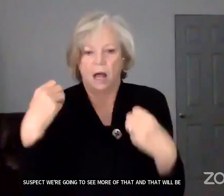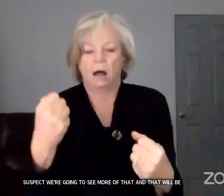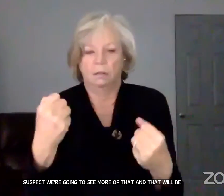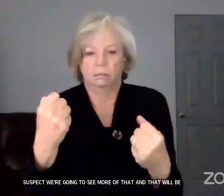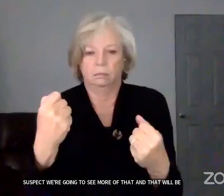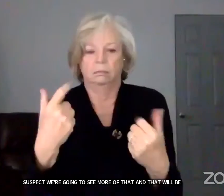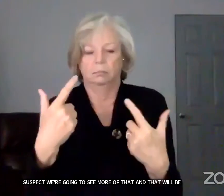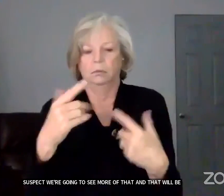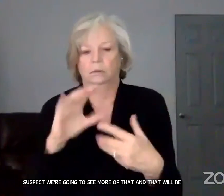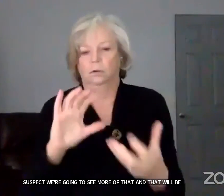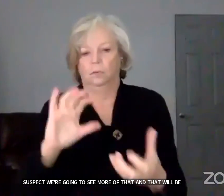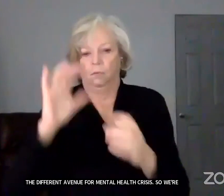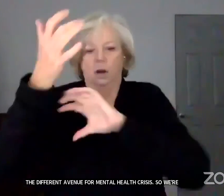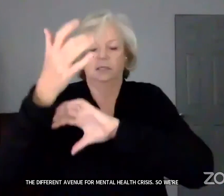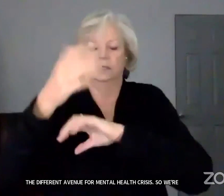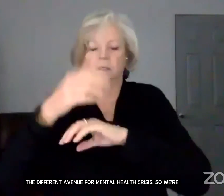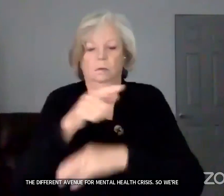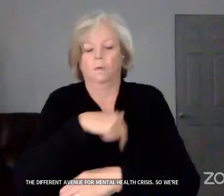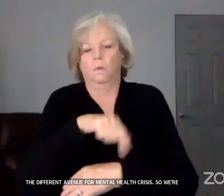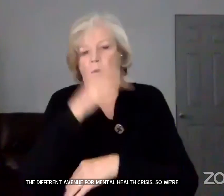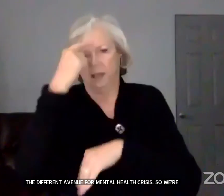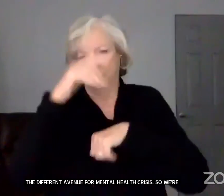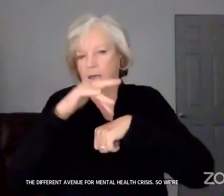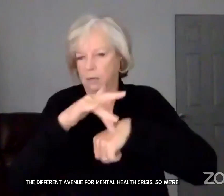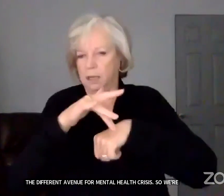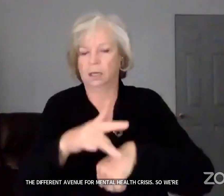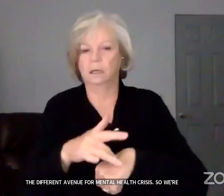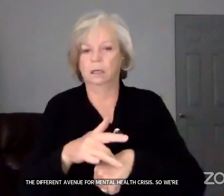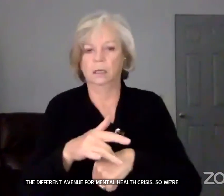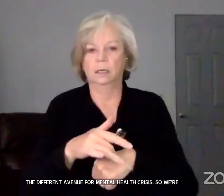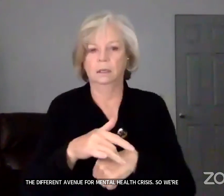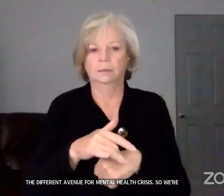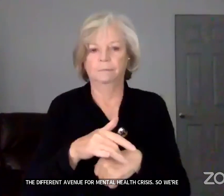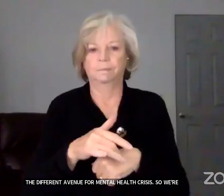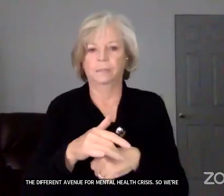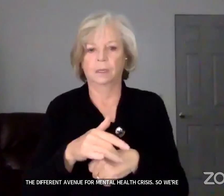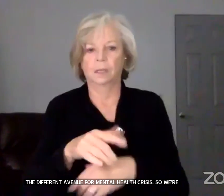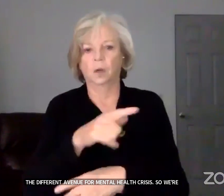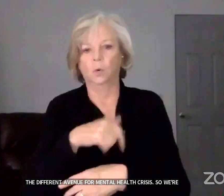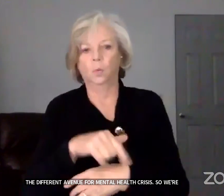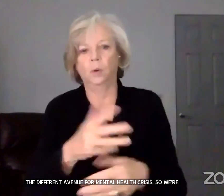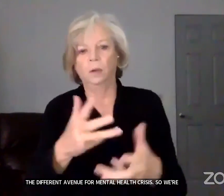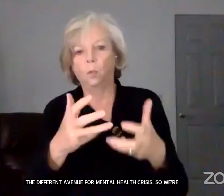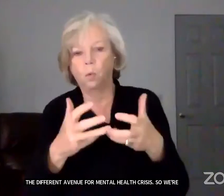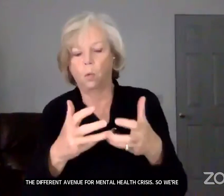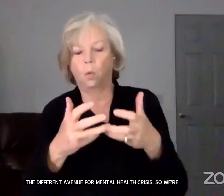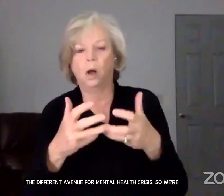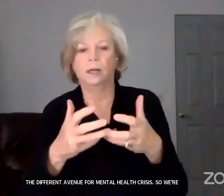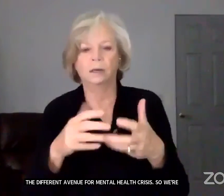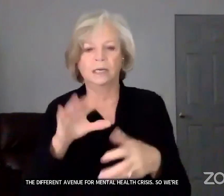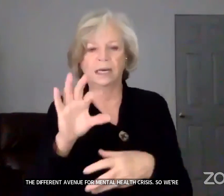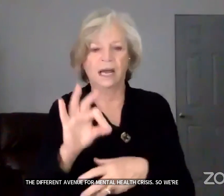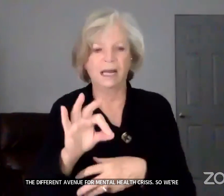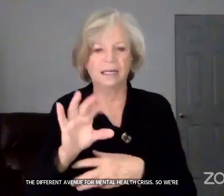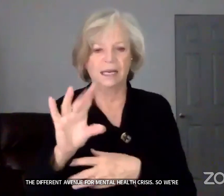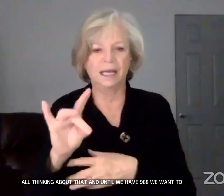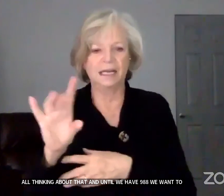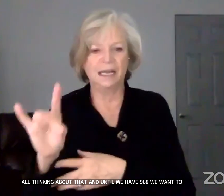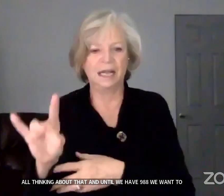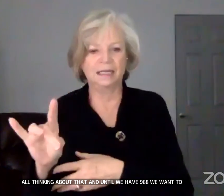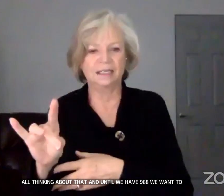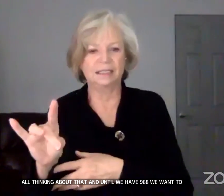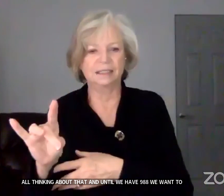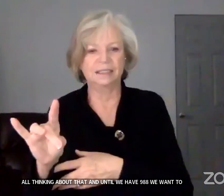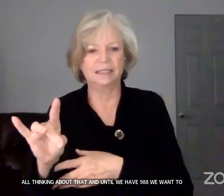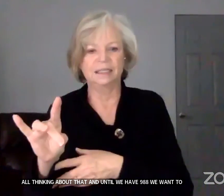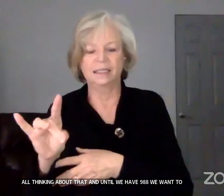thinking about that. And, until we have 988, we want to get these people help. So if 988